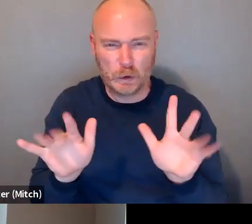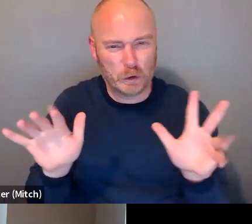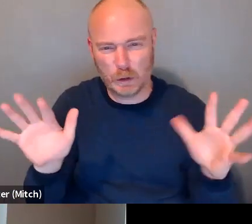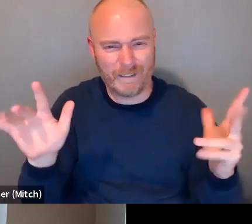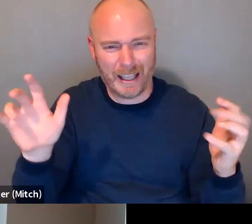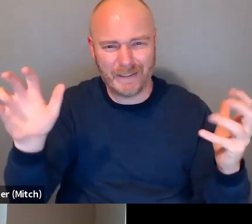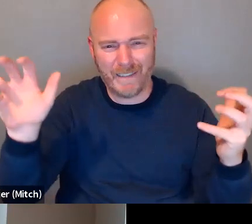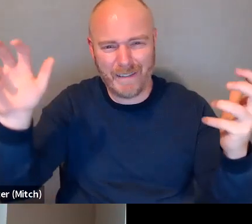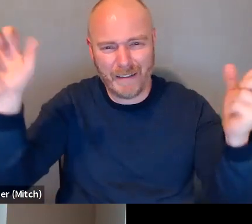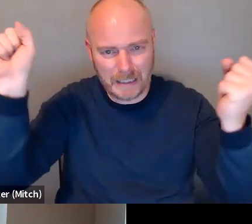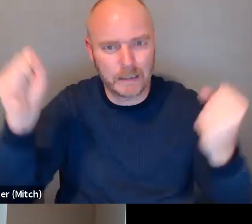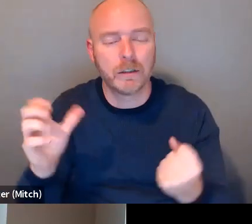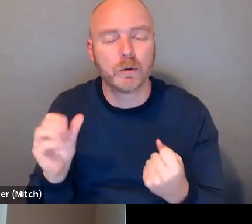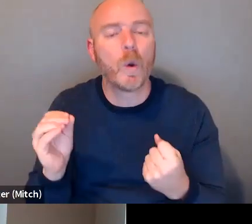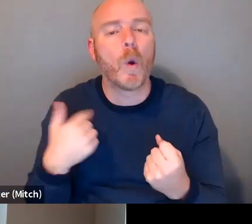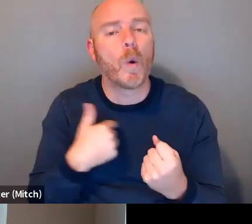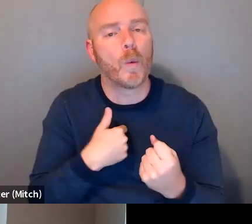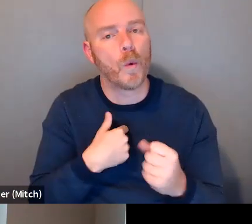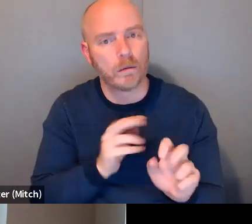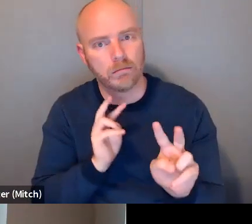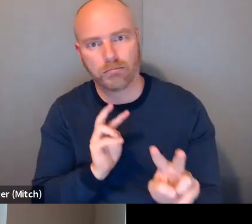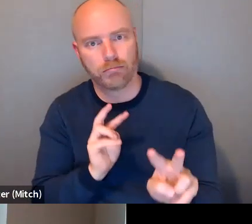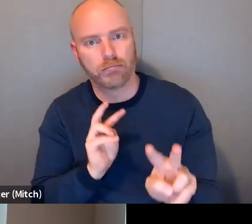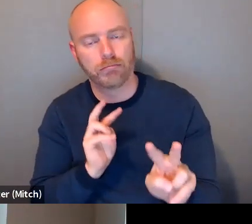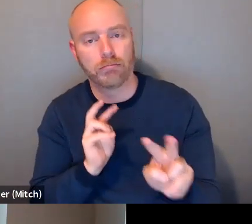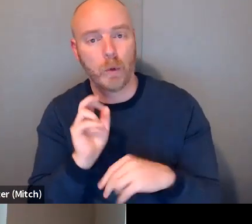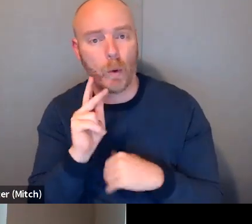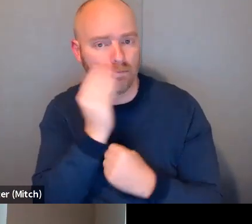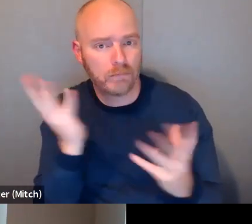in our community in weeks to come, but we'll keep you all updated.